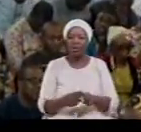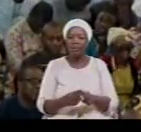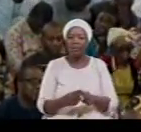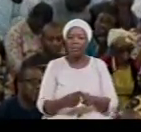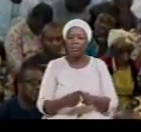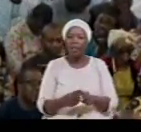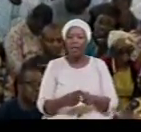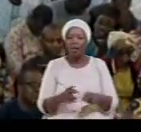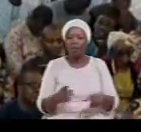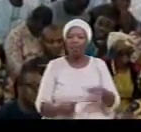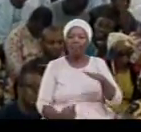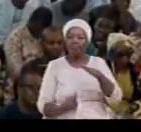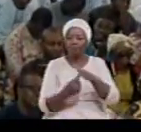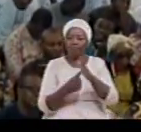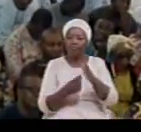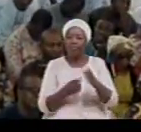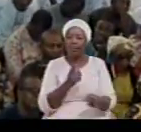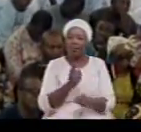upright,